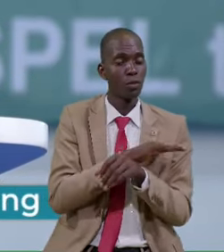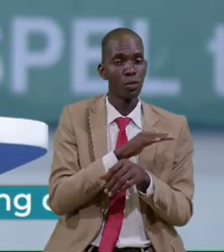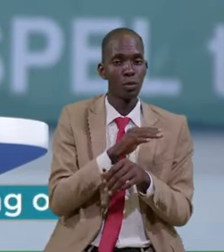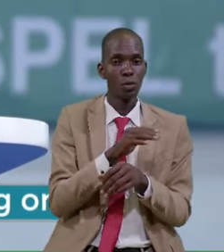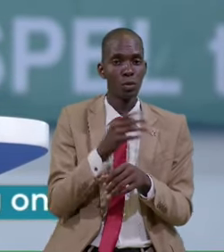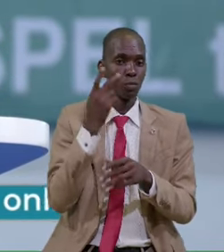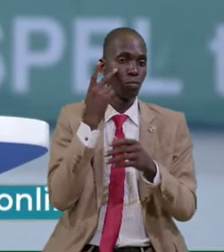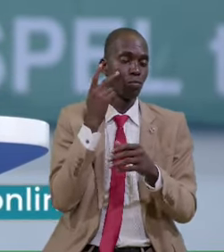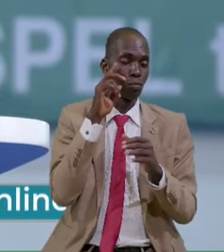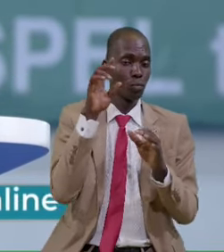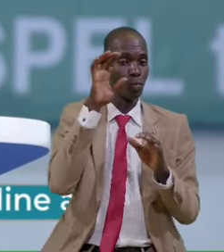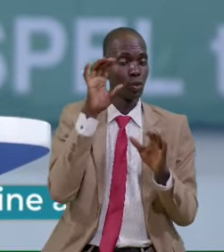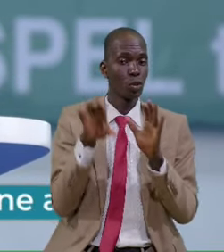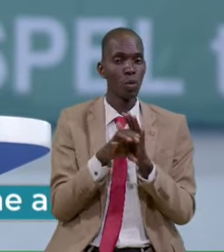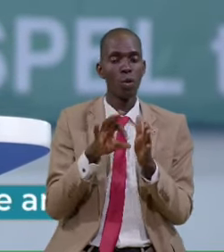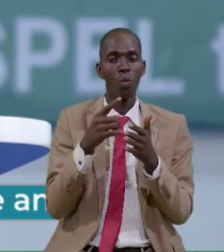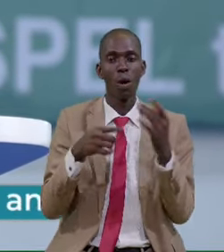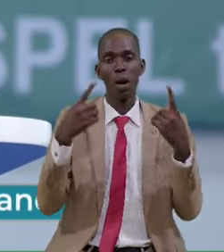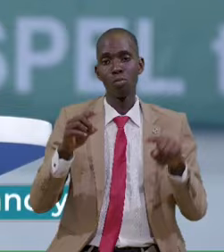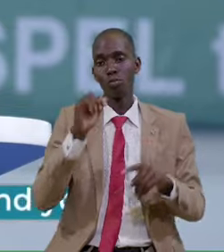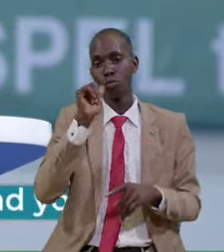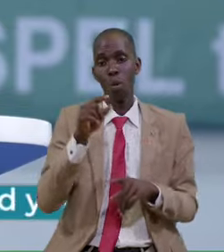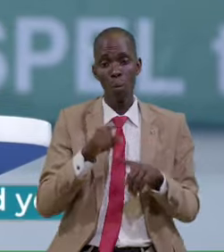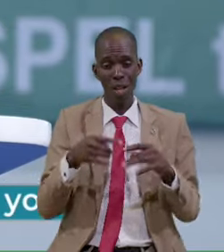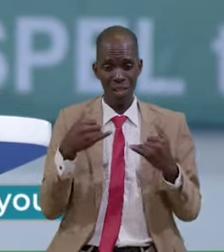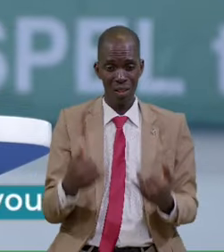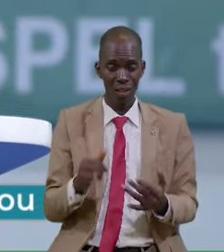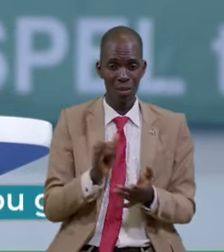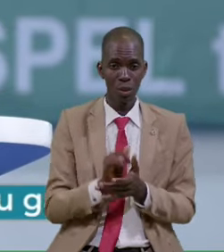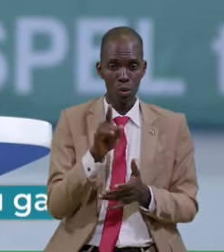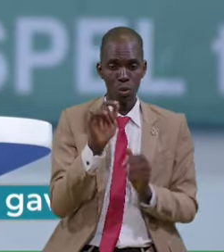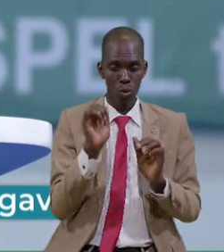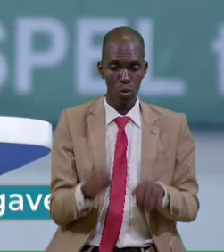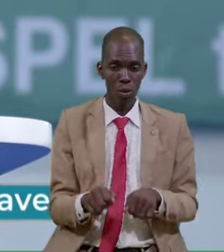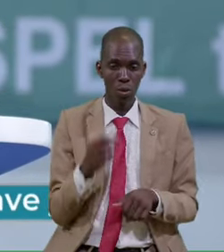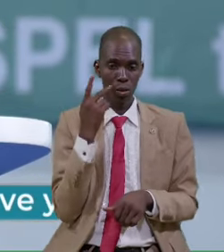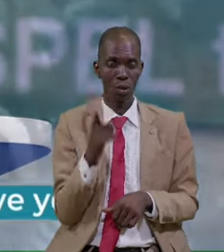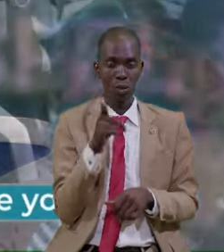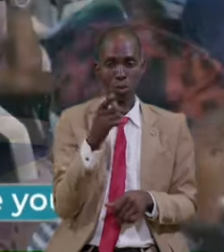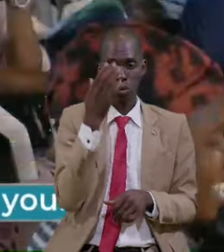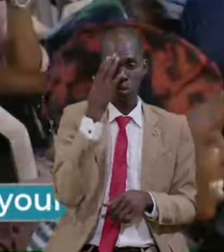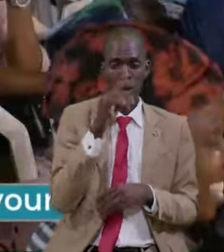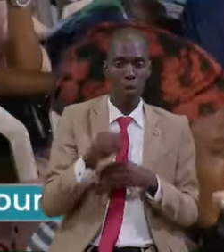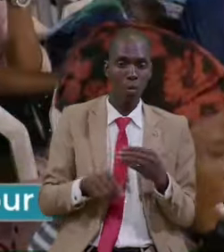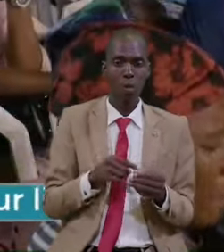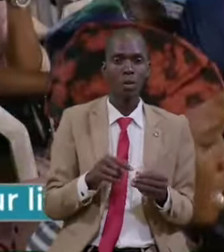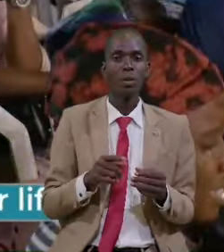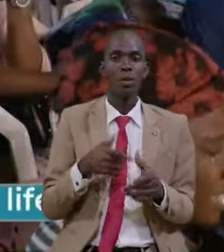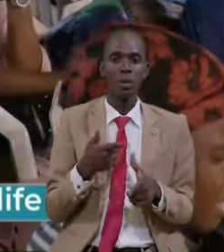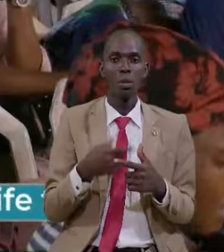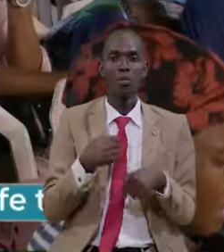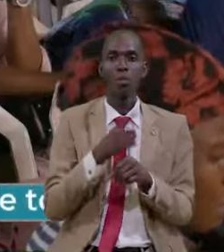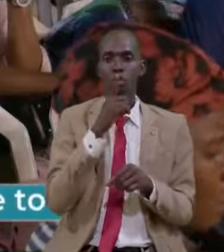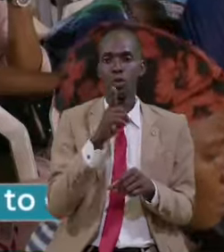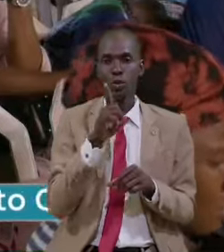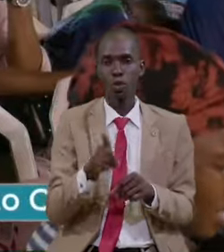advantage of today's opportunity and ensure that you live here with the gospel. I'm talking